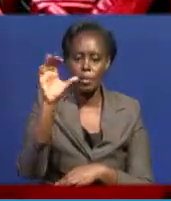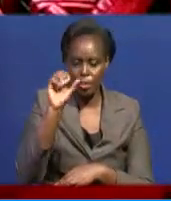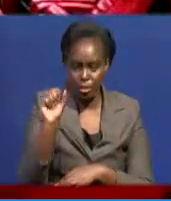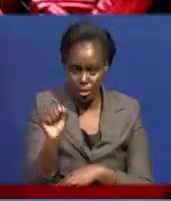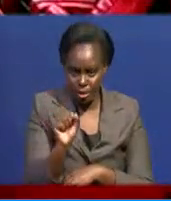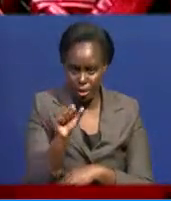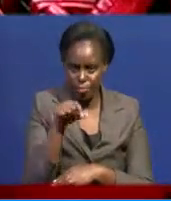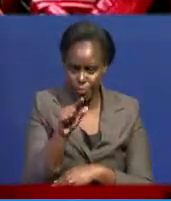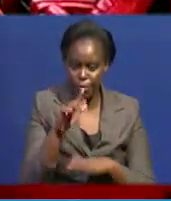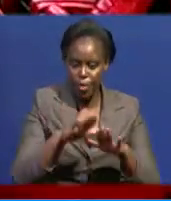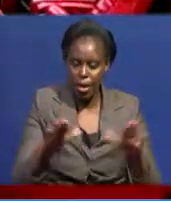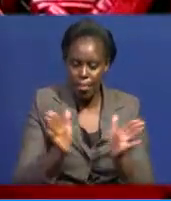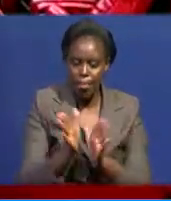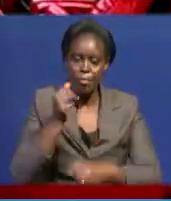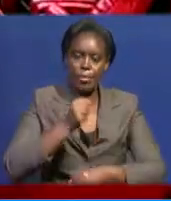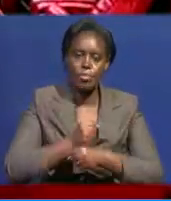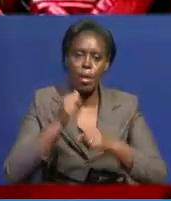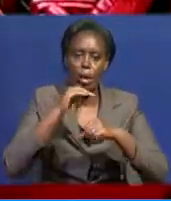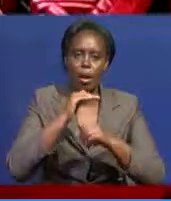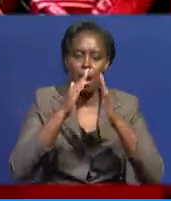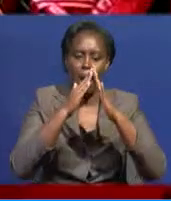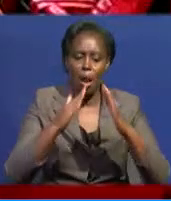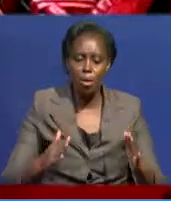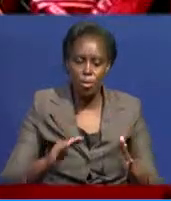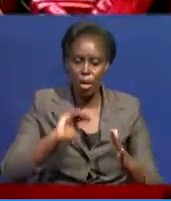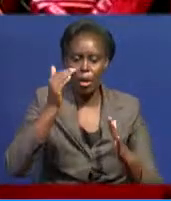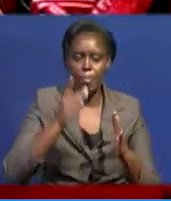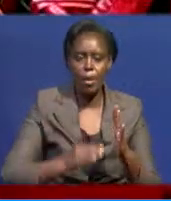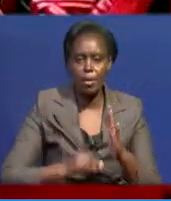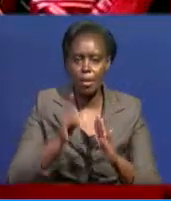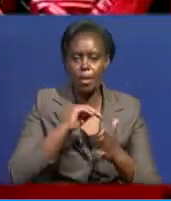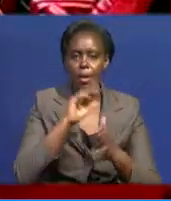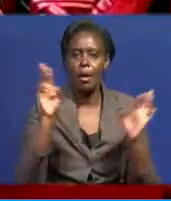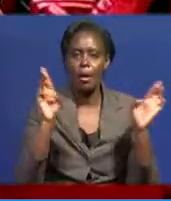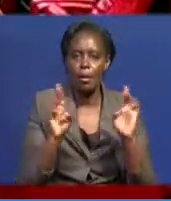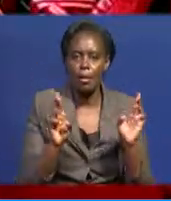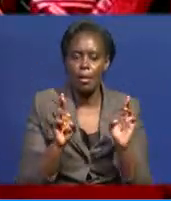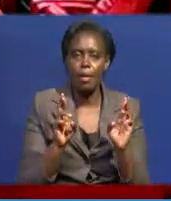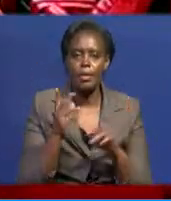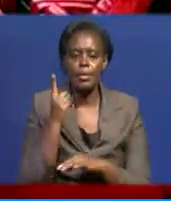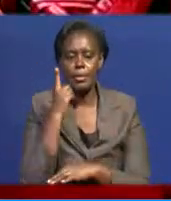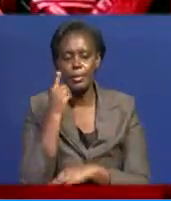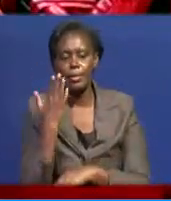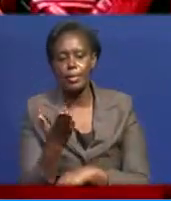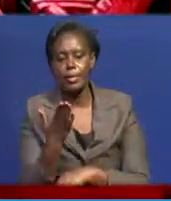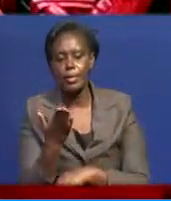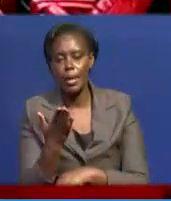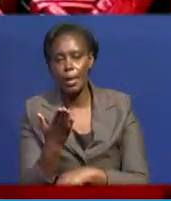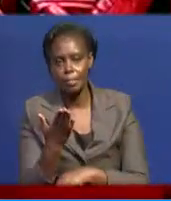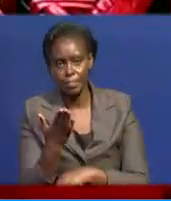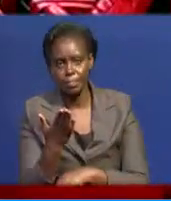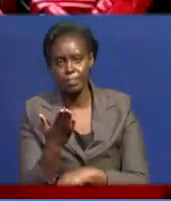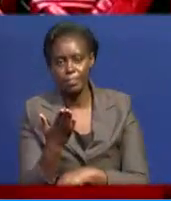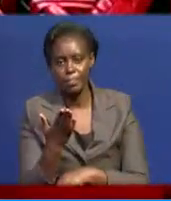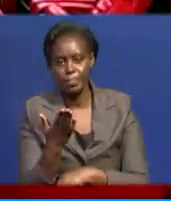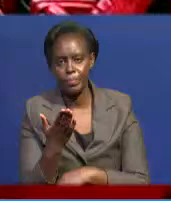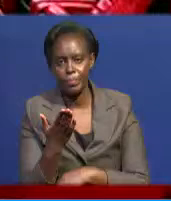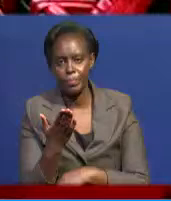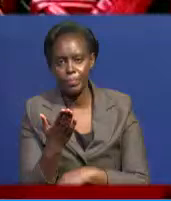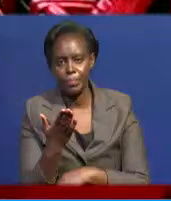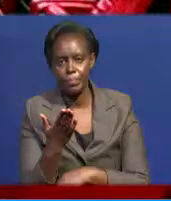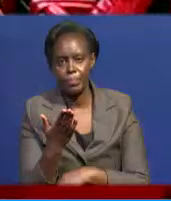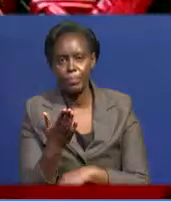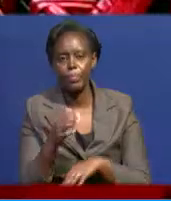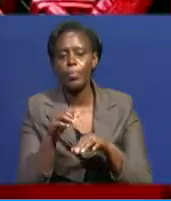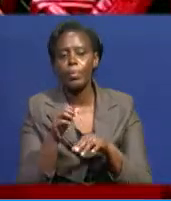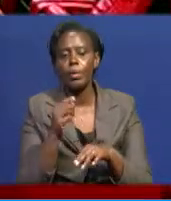Secretary for Lands, Public Works, Housing and Urban Development. Already, as you can see inside the chambers, is that the